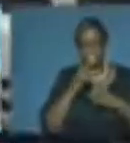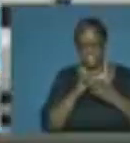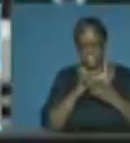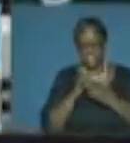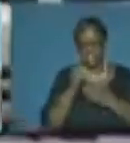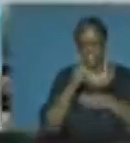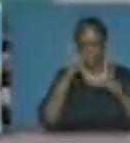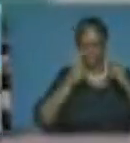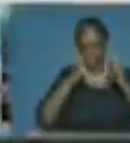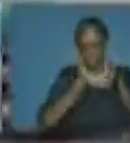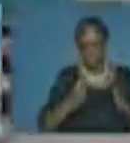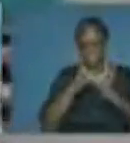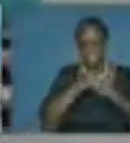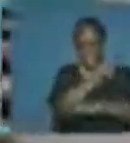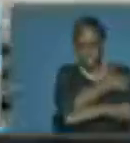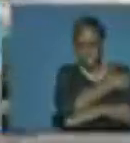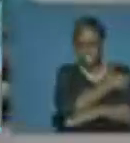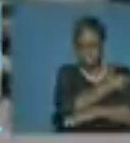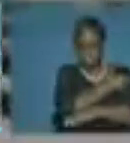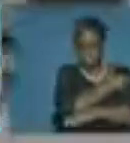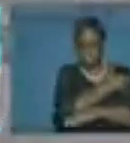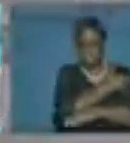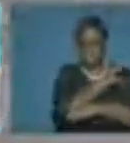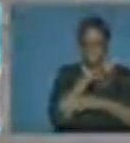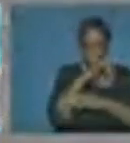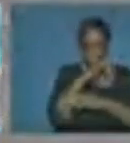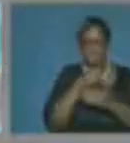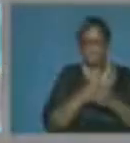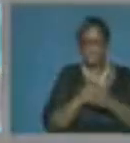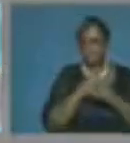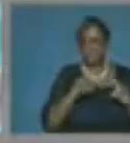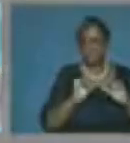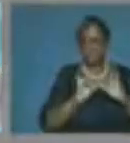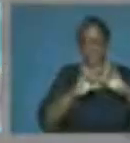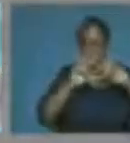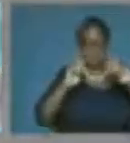stable condition in hospital. Both incidents are under active investigation.